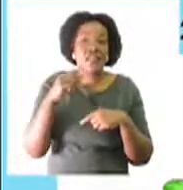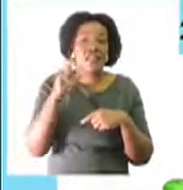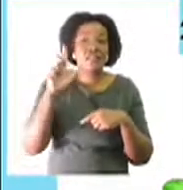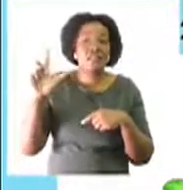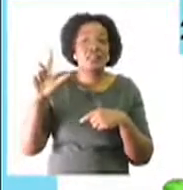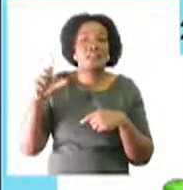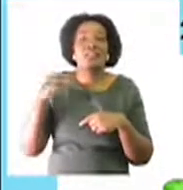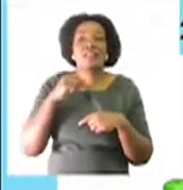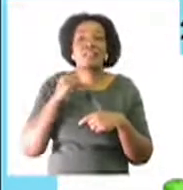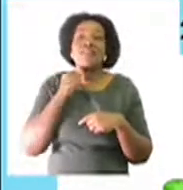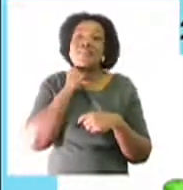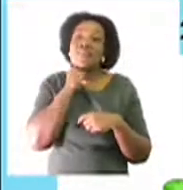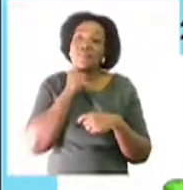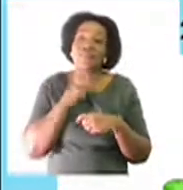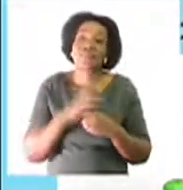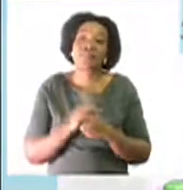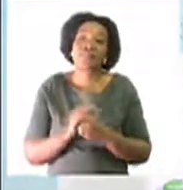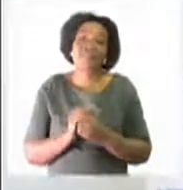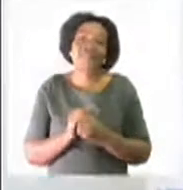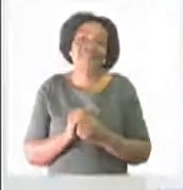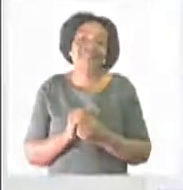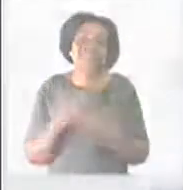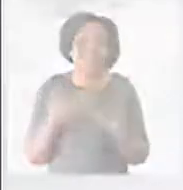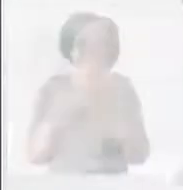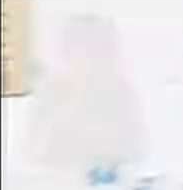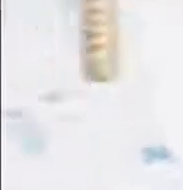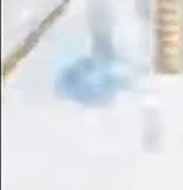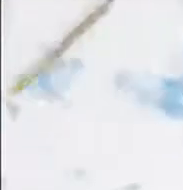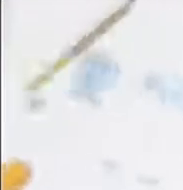the gl sounds.